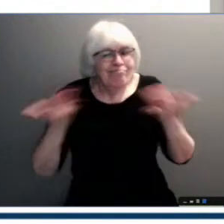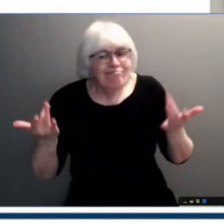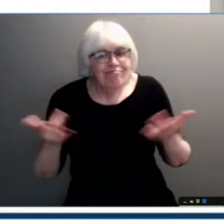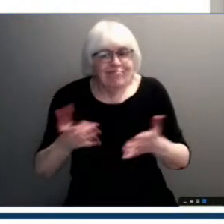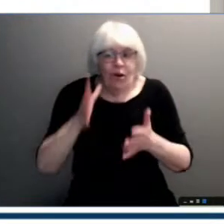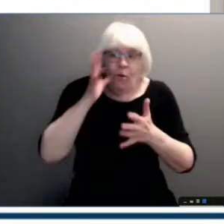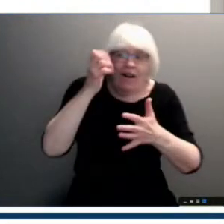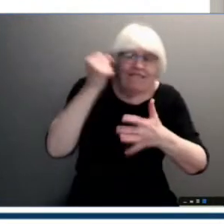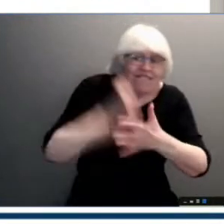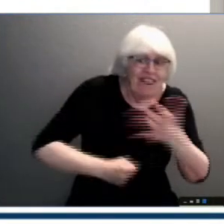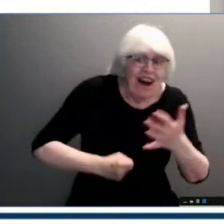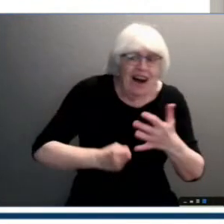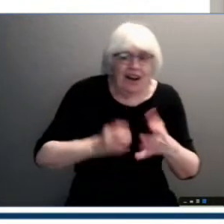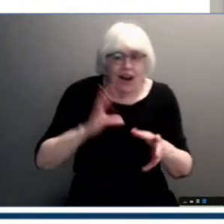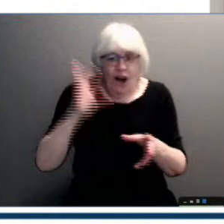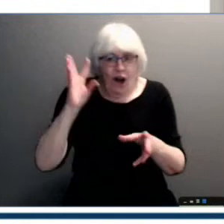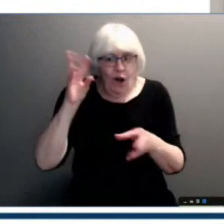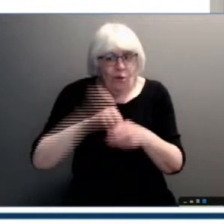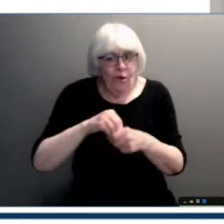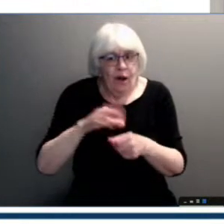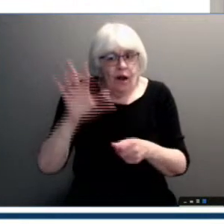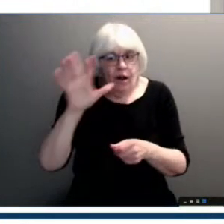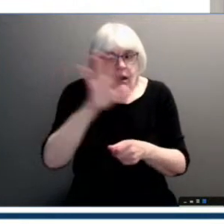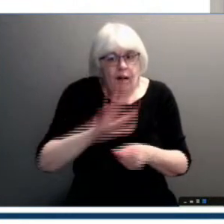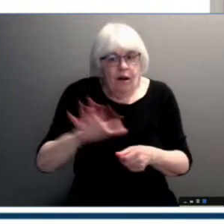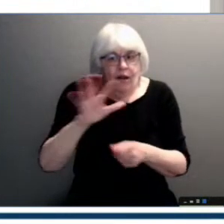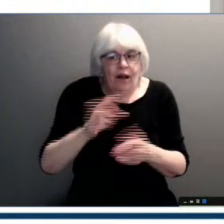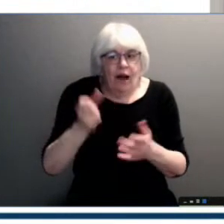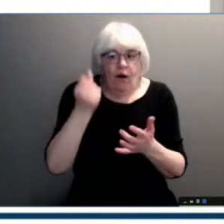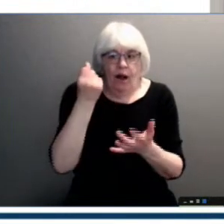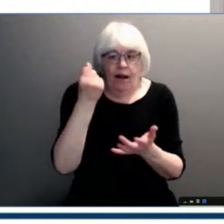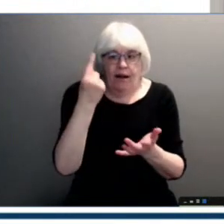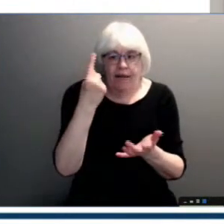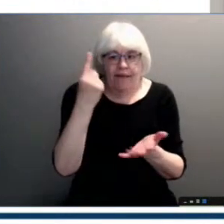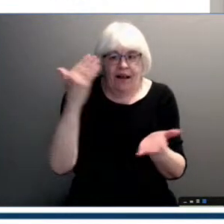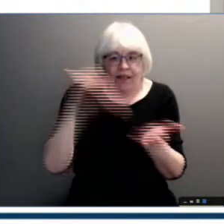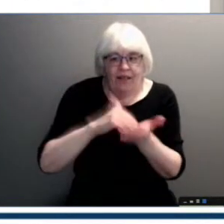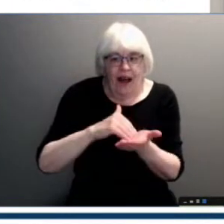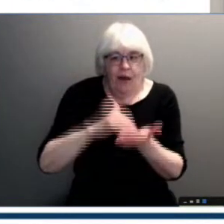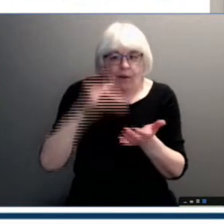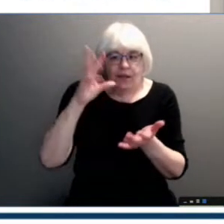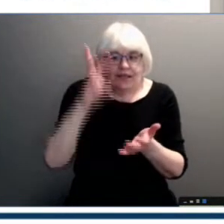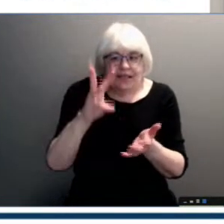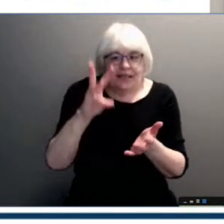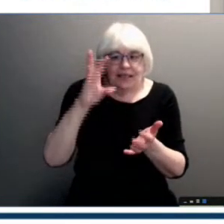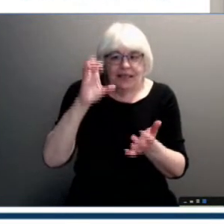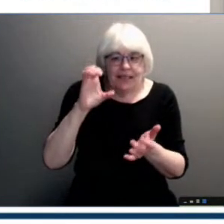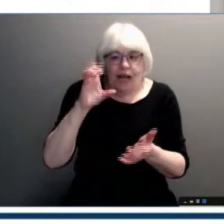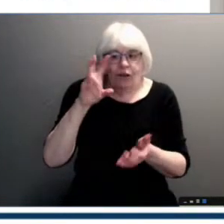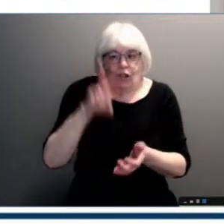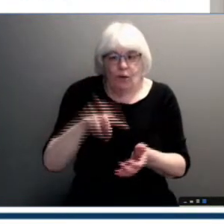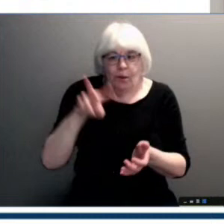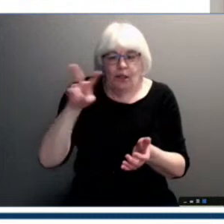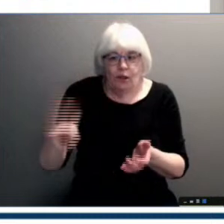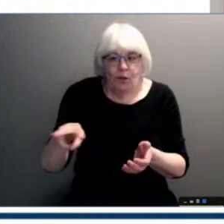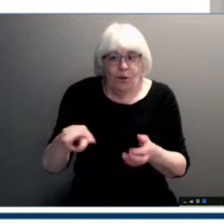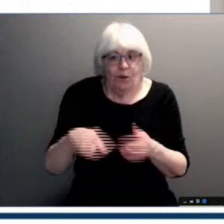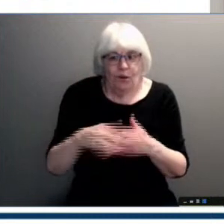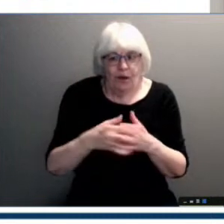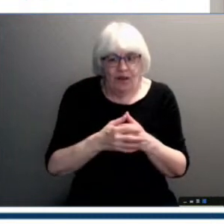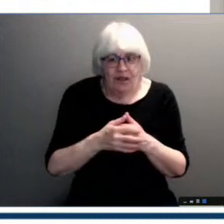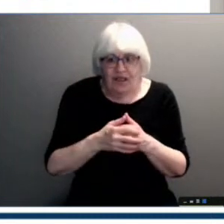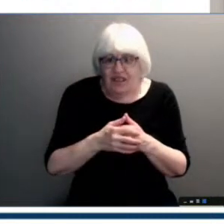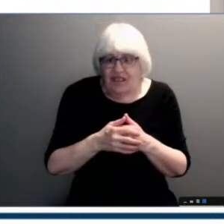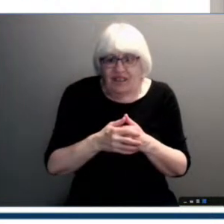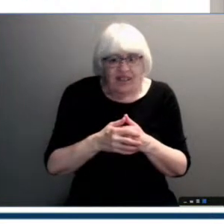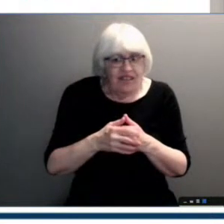$11,622.50, which is the maximum penalty, were issued to St. FX and the St. FX Student Union for failing to comply with Dr.